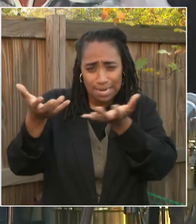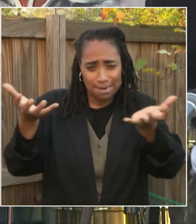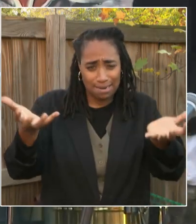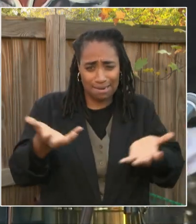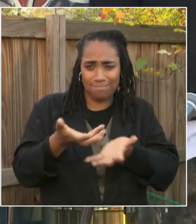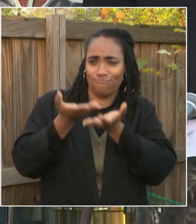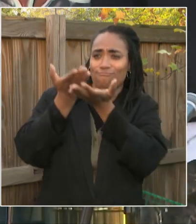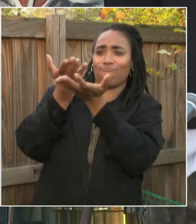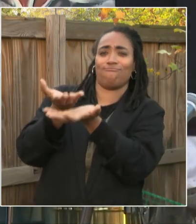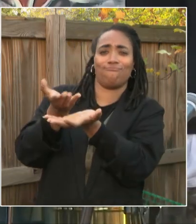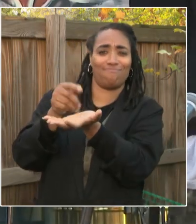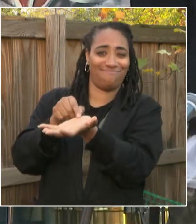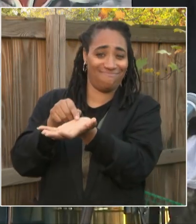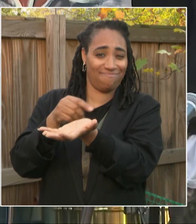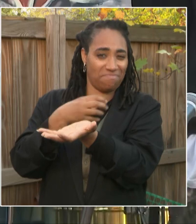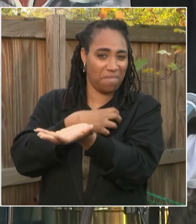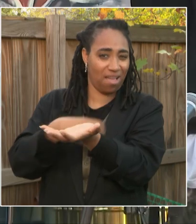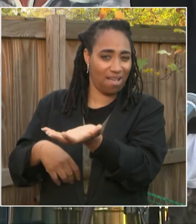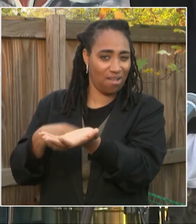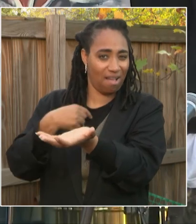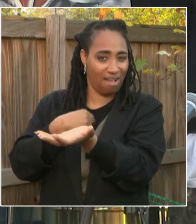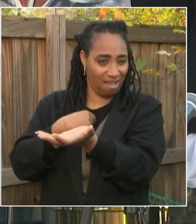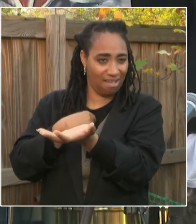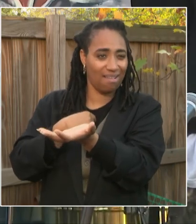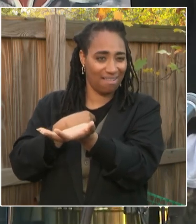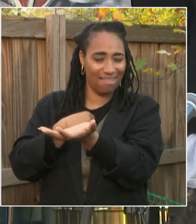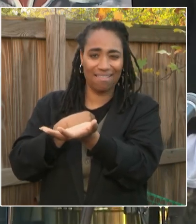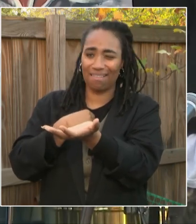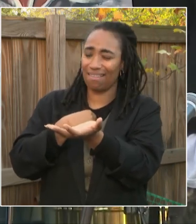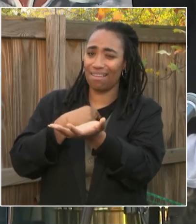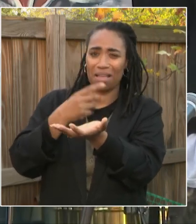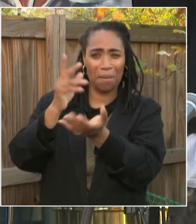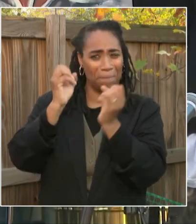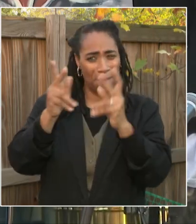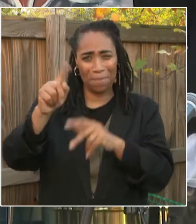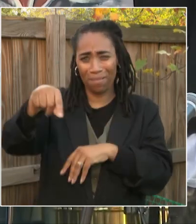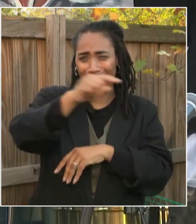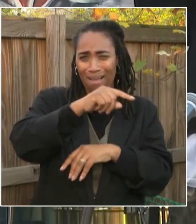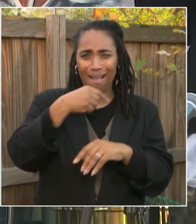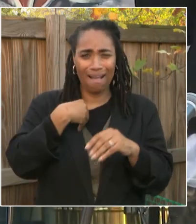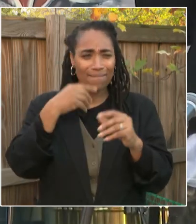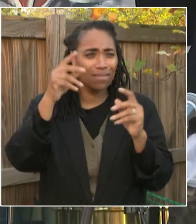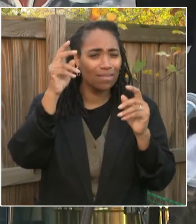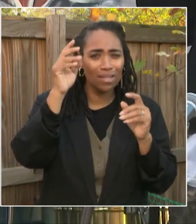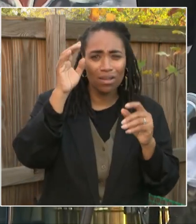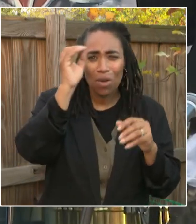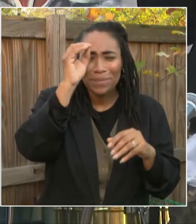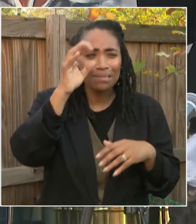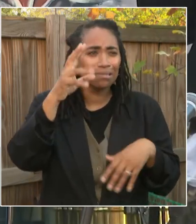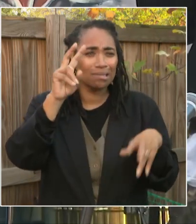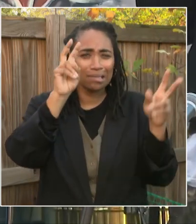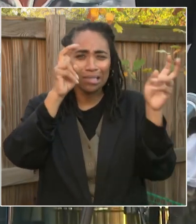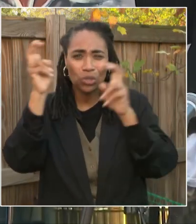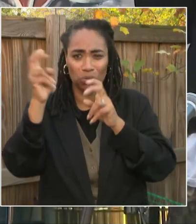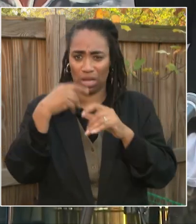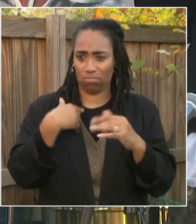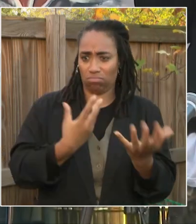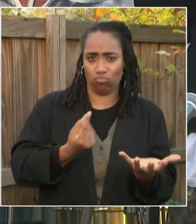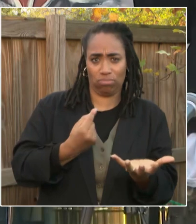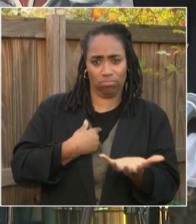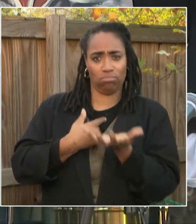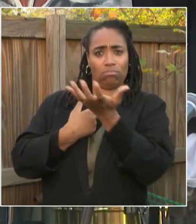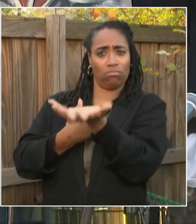on issues that affected our daily lives. In this position, I was able to work closely with the D.C. Council and the mayor's